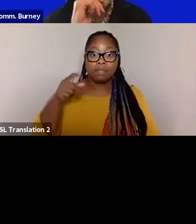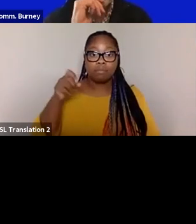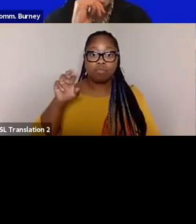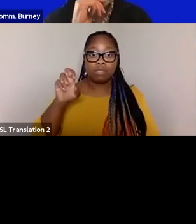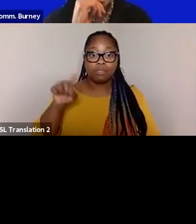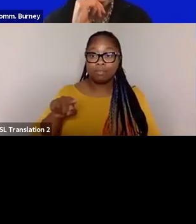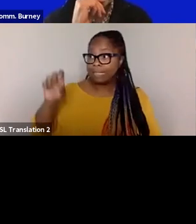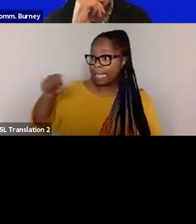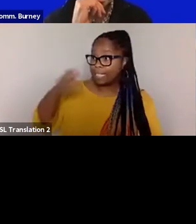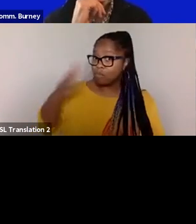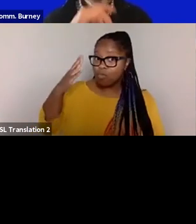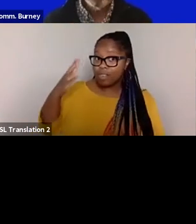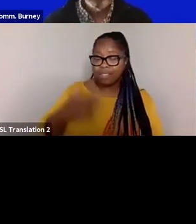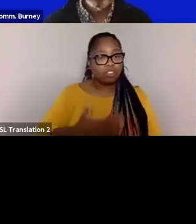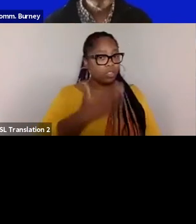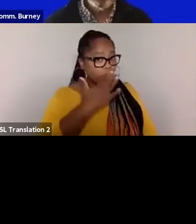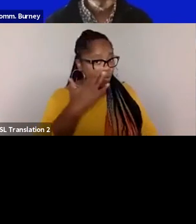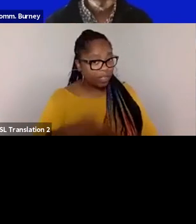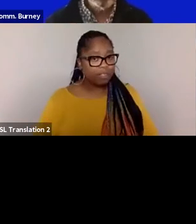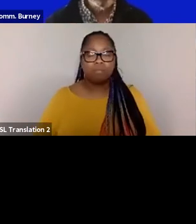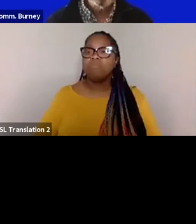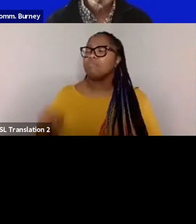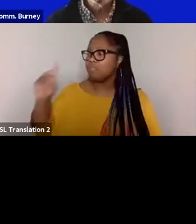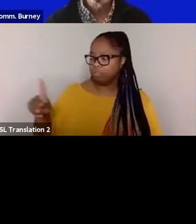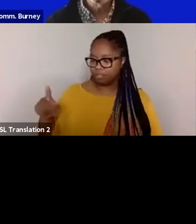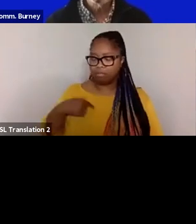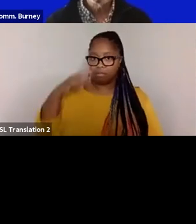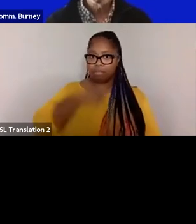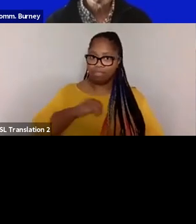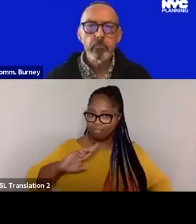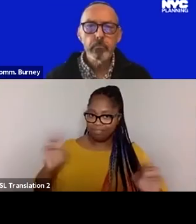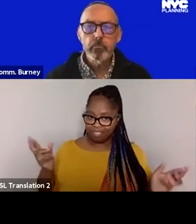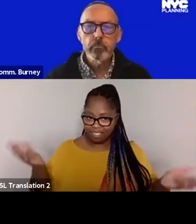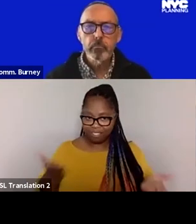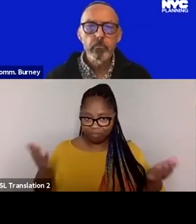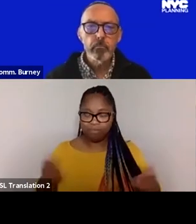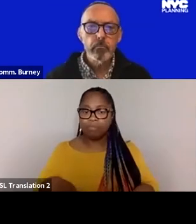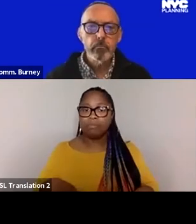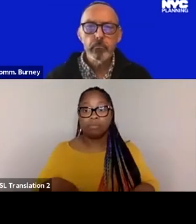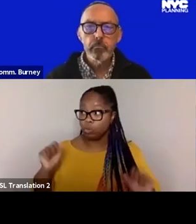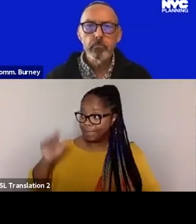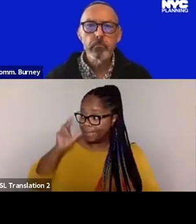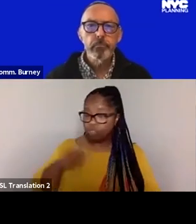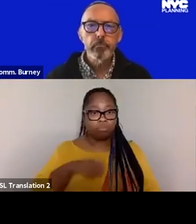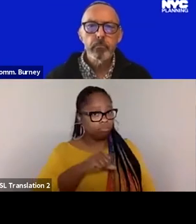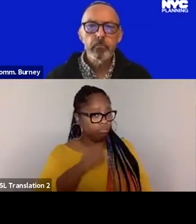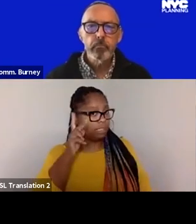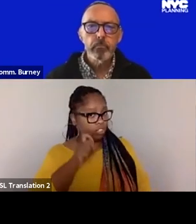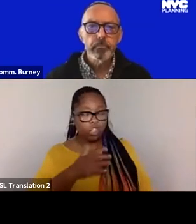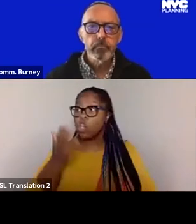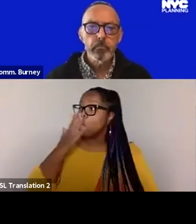good morning. Good morning. Okay, I guess you hear me. We do. Okay, good